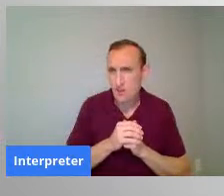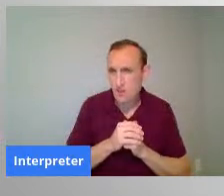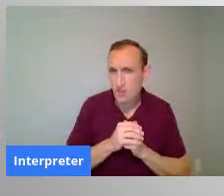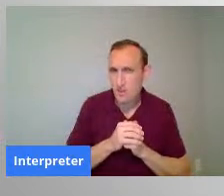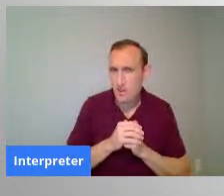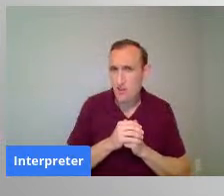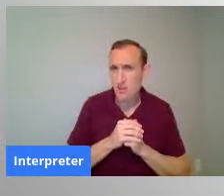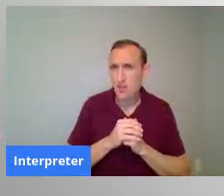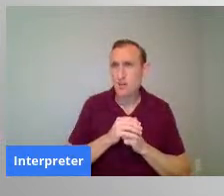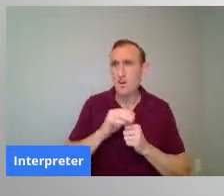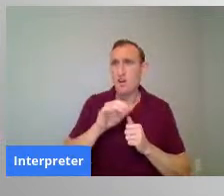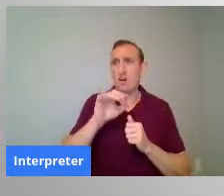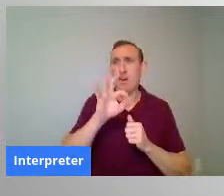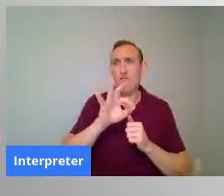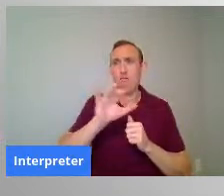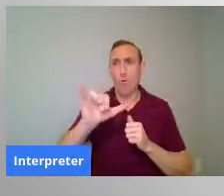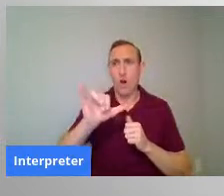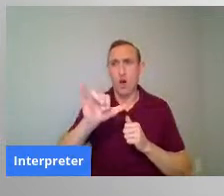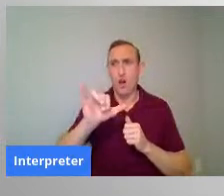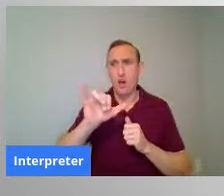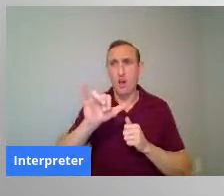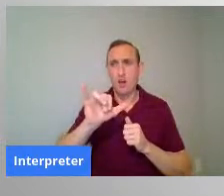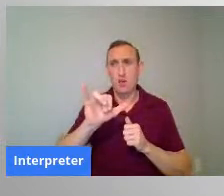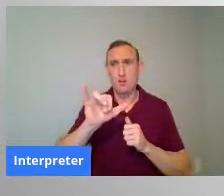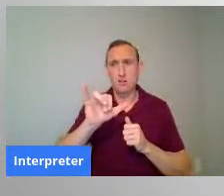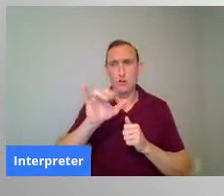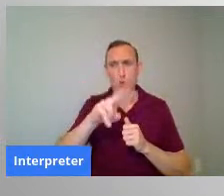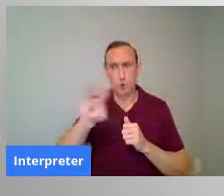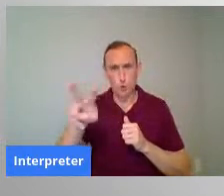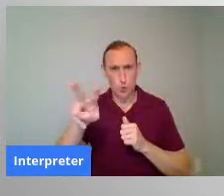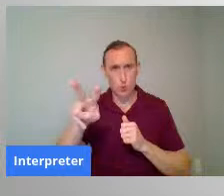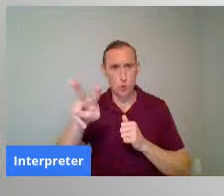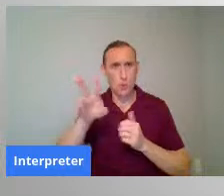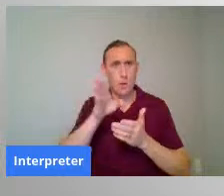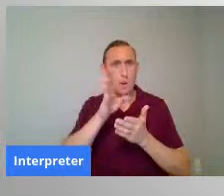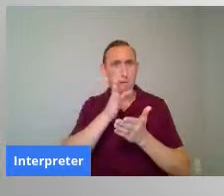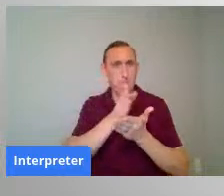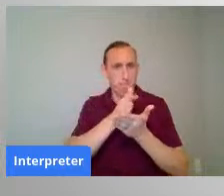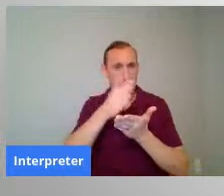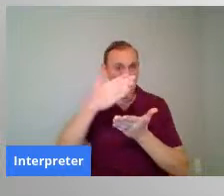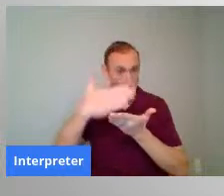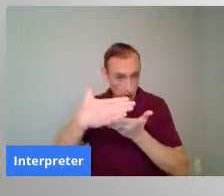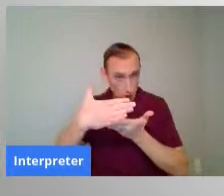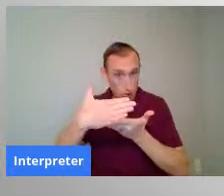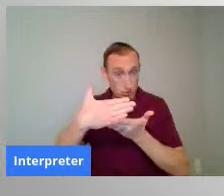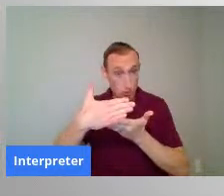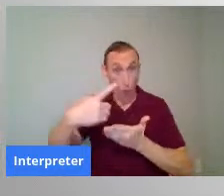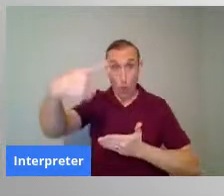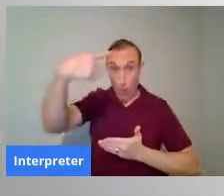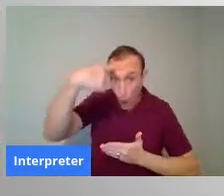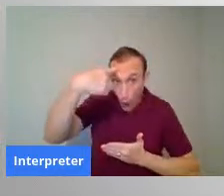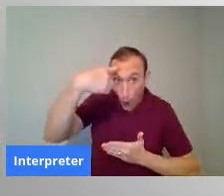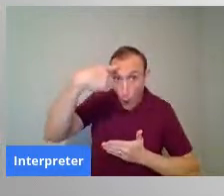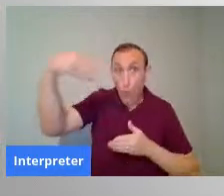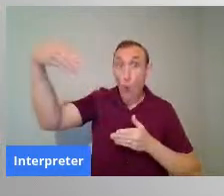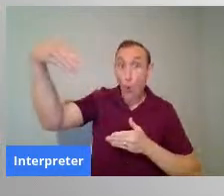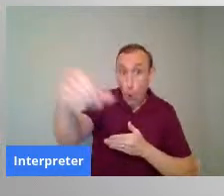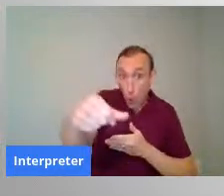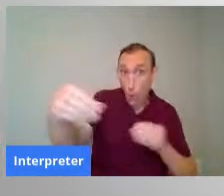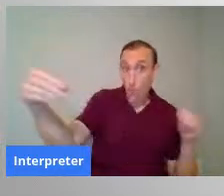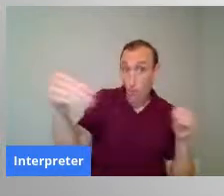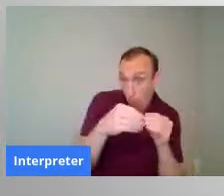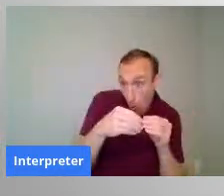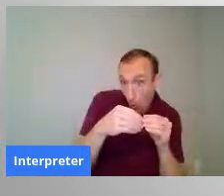budget that was anticipating more expenditures and revenues. So we really expected at the beginning of the year this